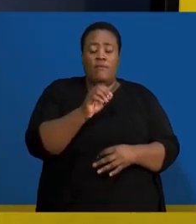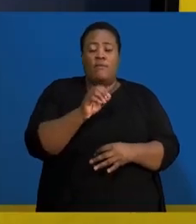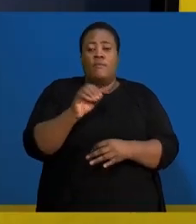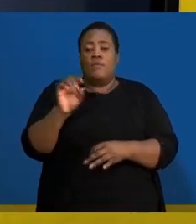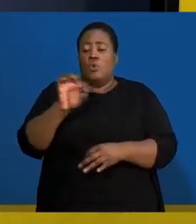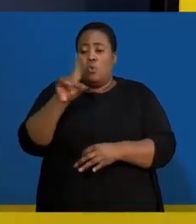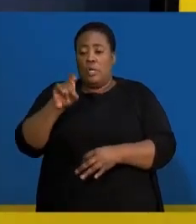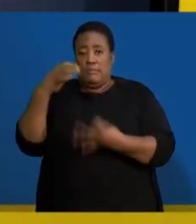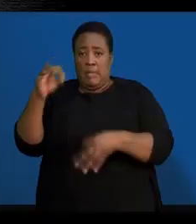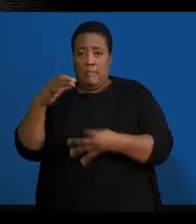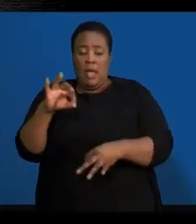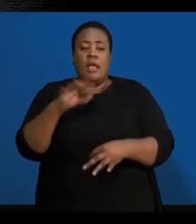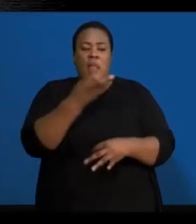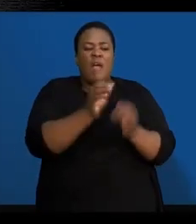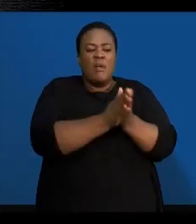source booklet.